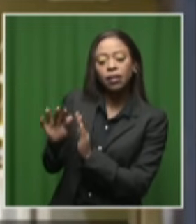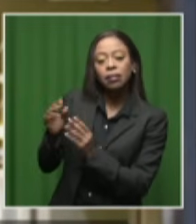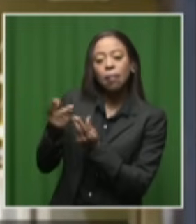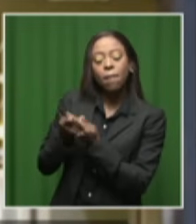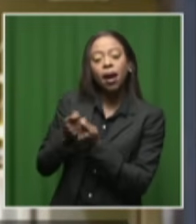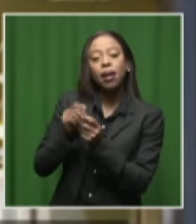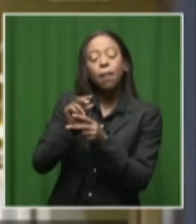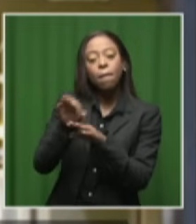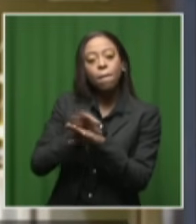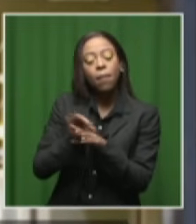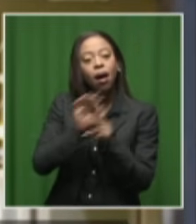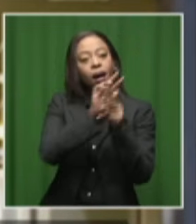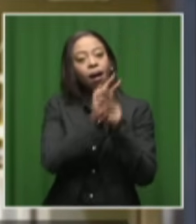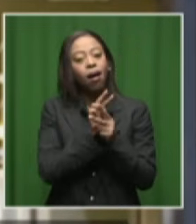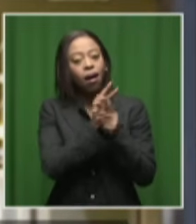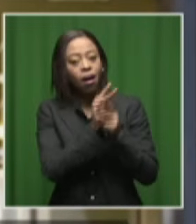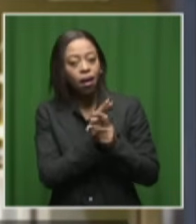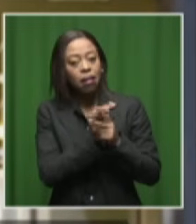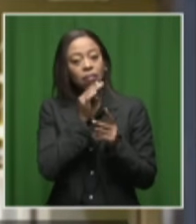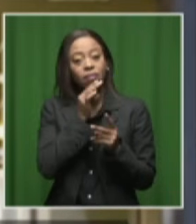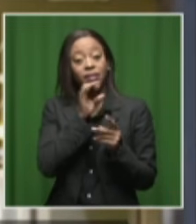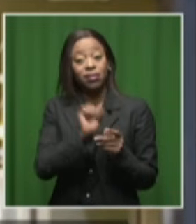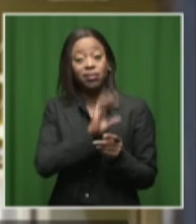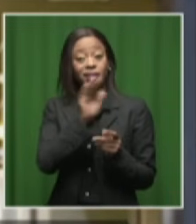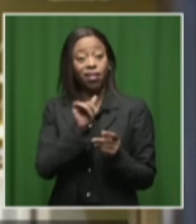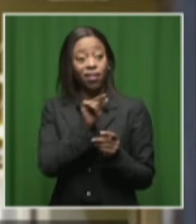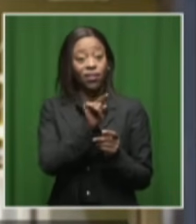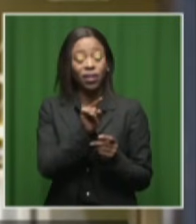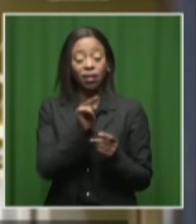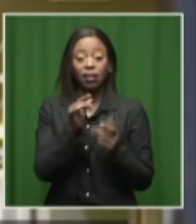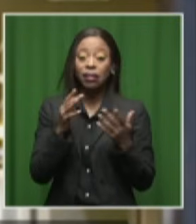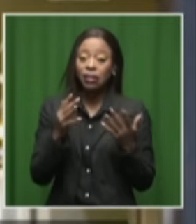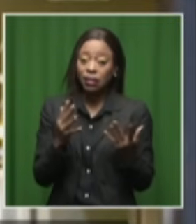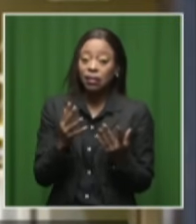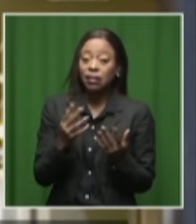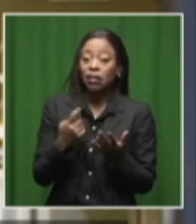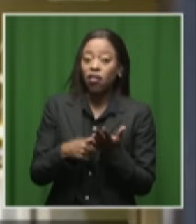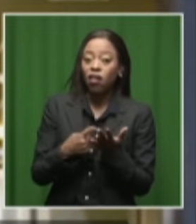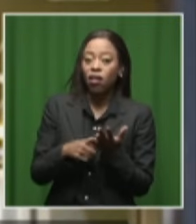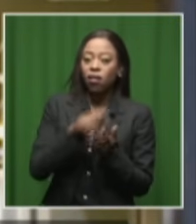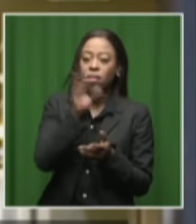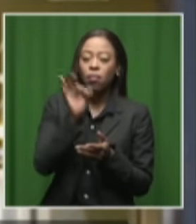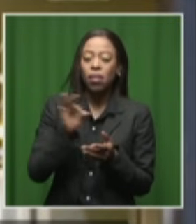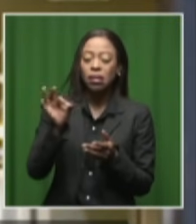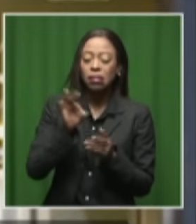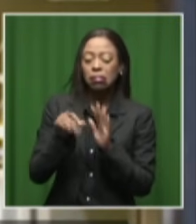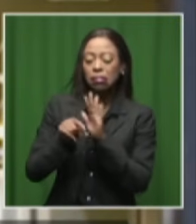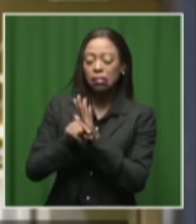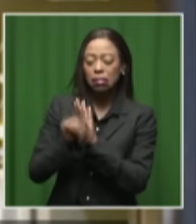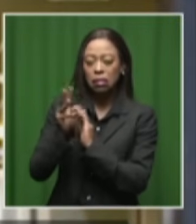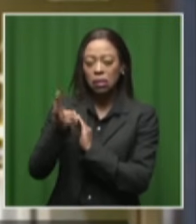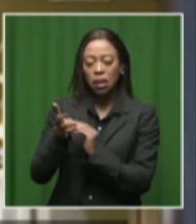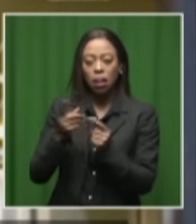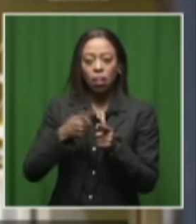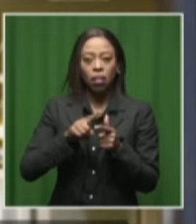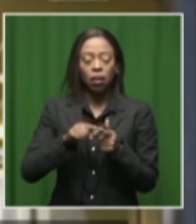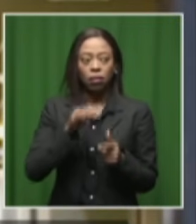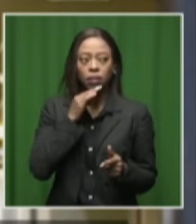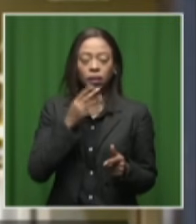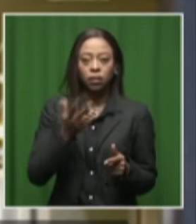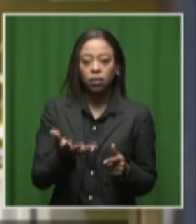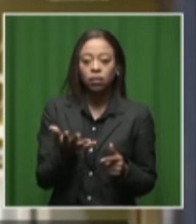borrowings, and of course that risks South Africa seeing the credit rating outlook turn negative, or